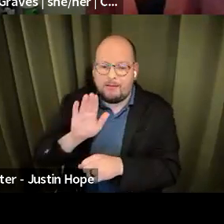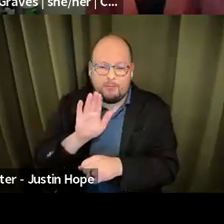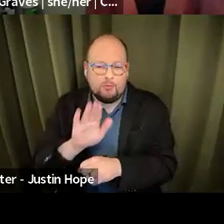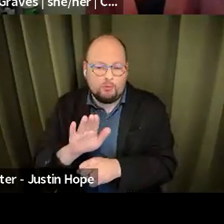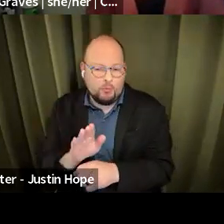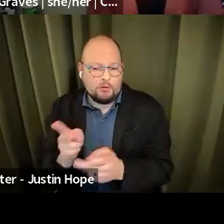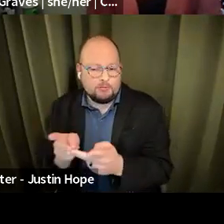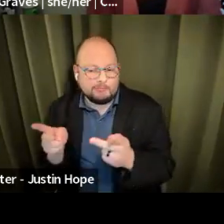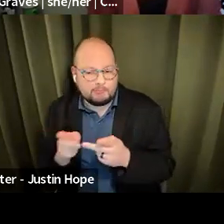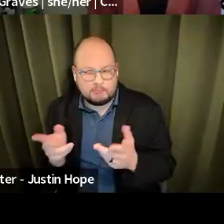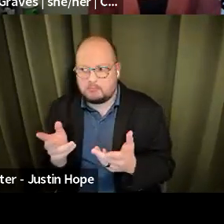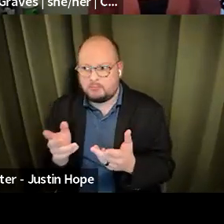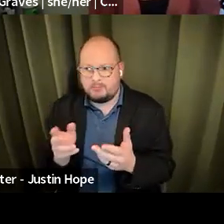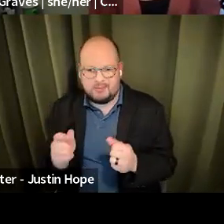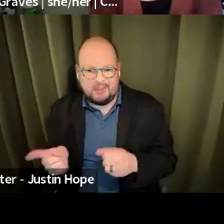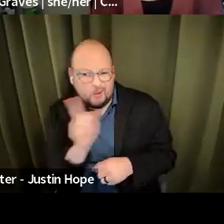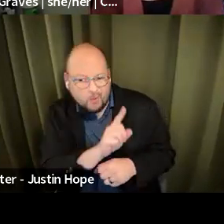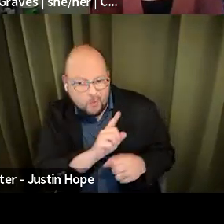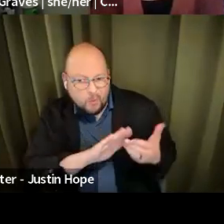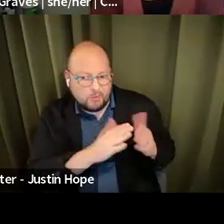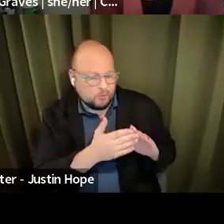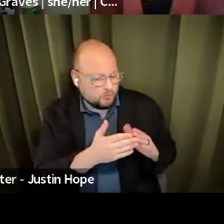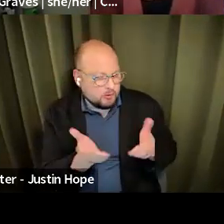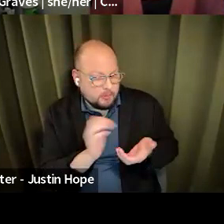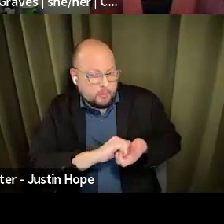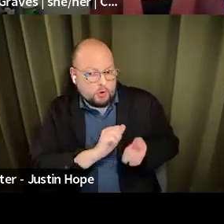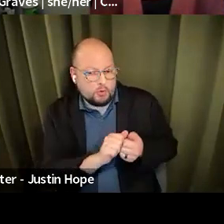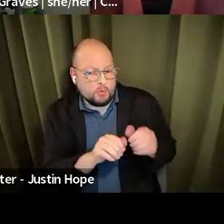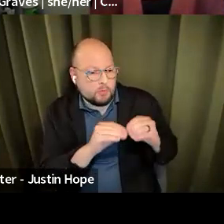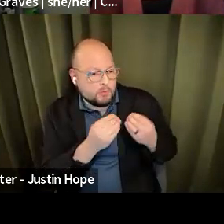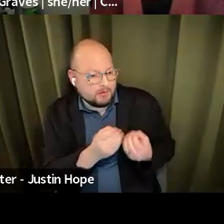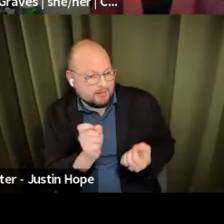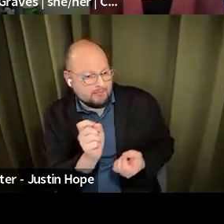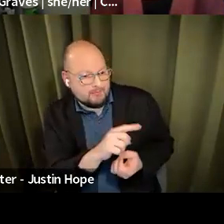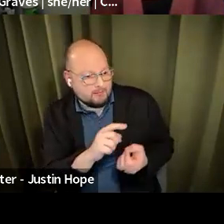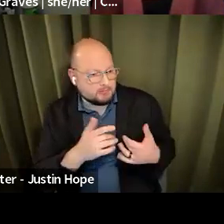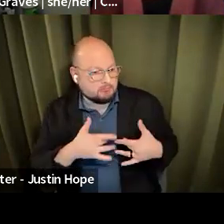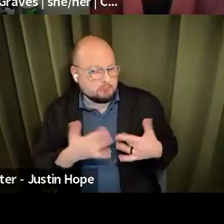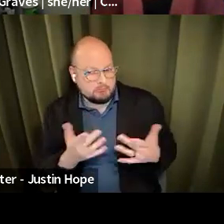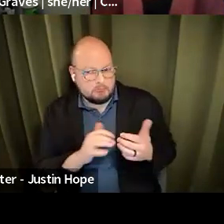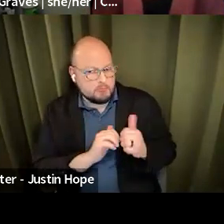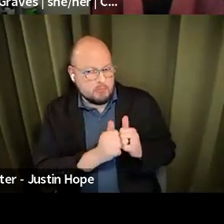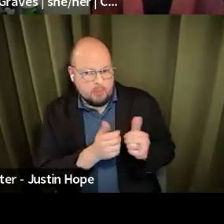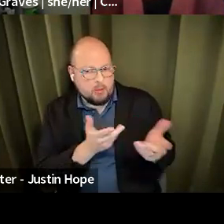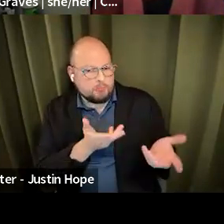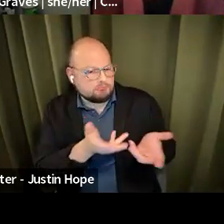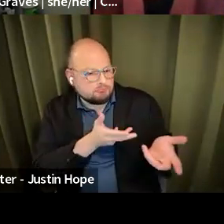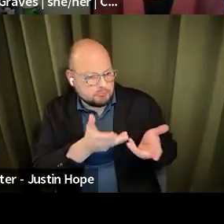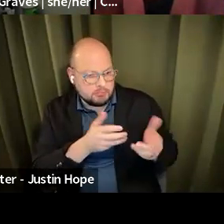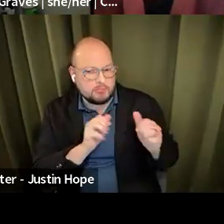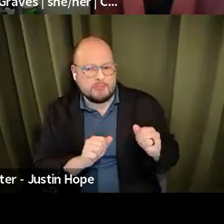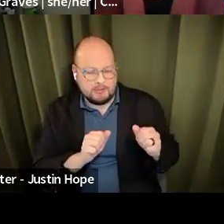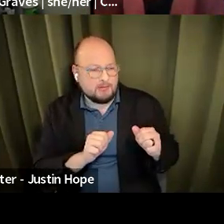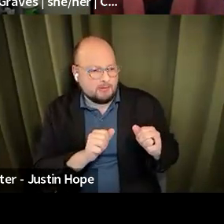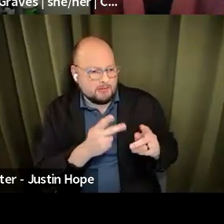going out into the community or working with one of those community organizations to get an inroad into them and insights as to